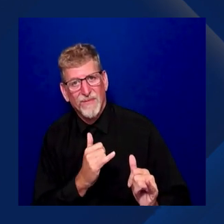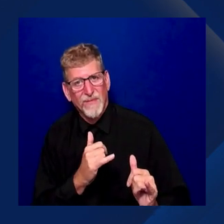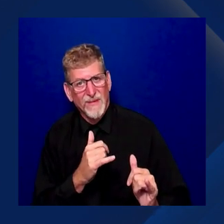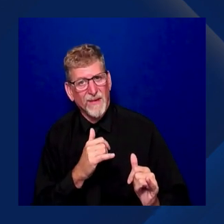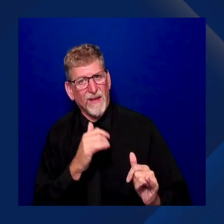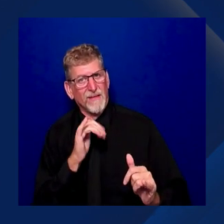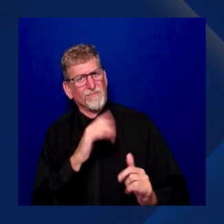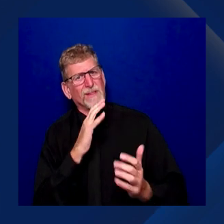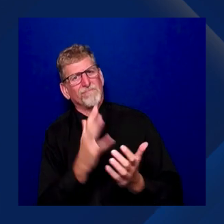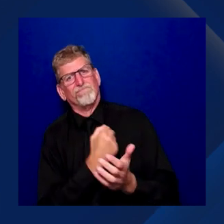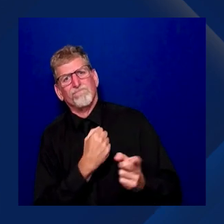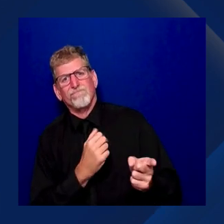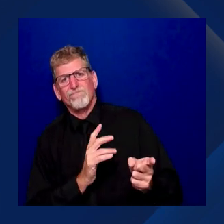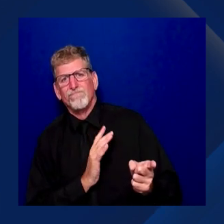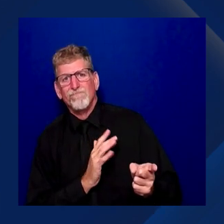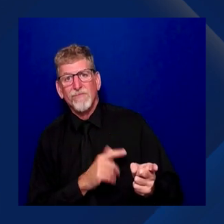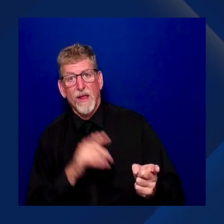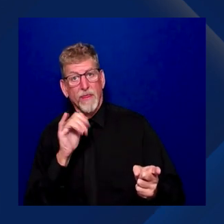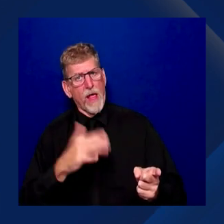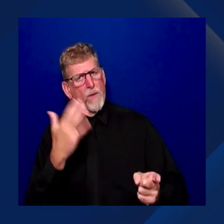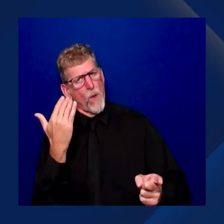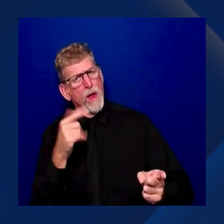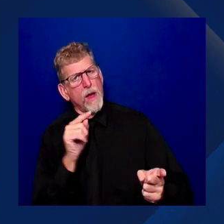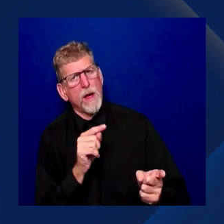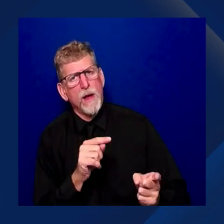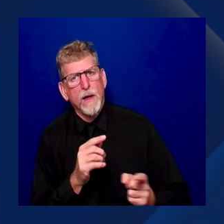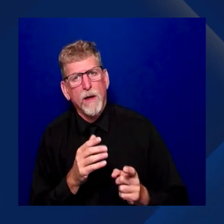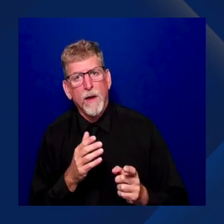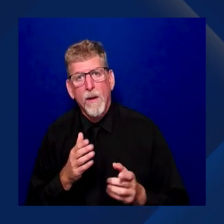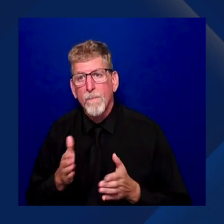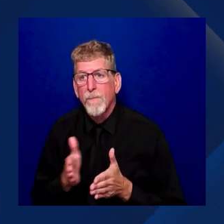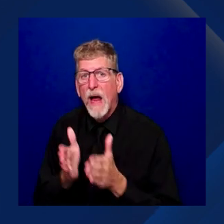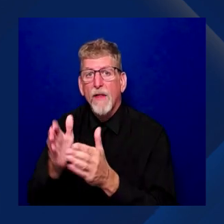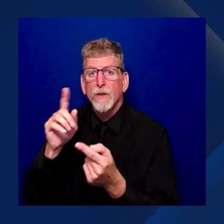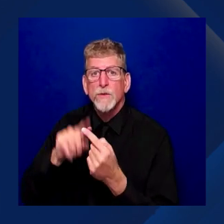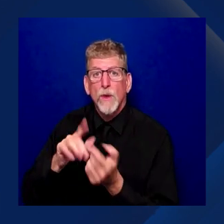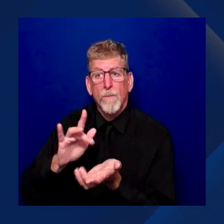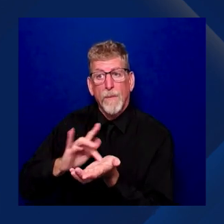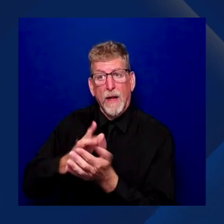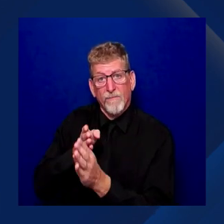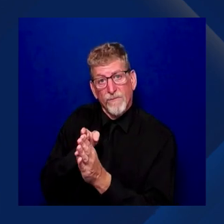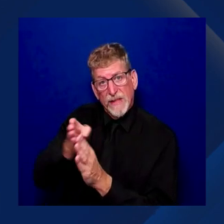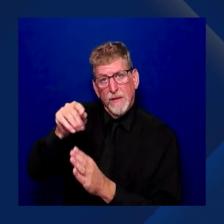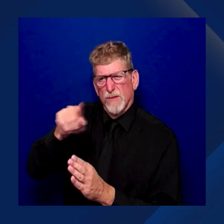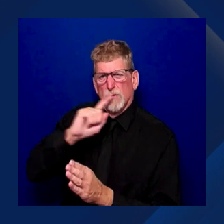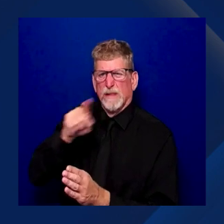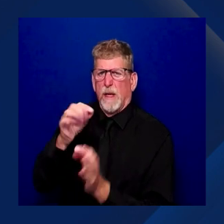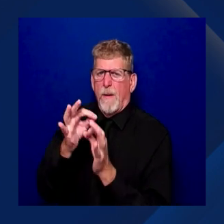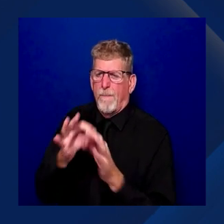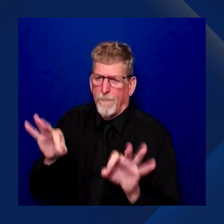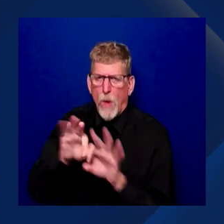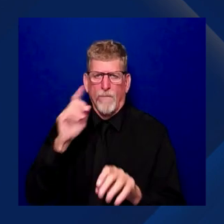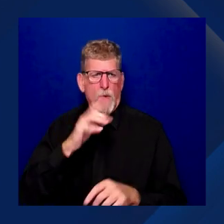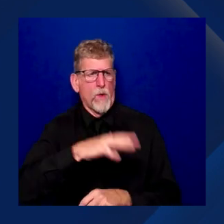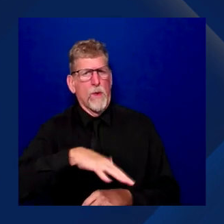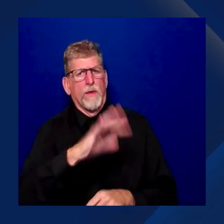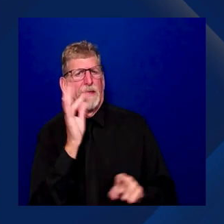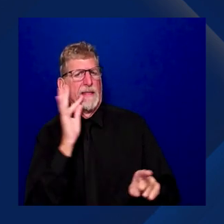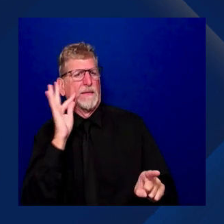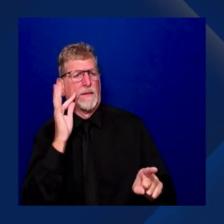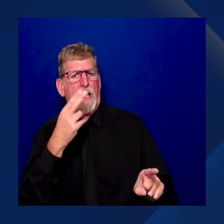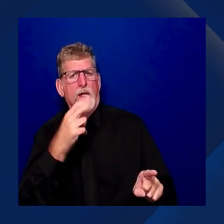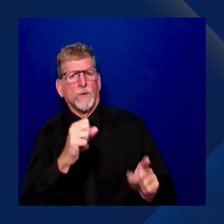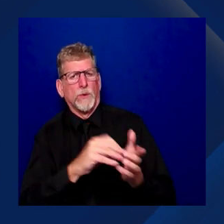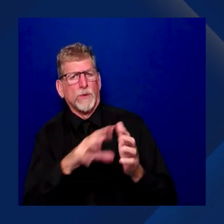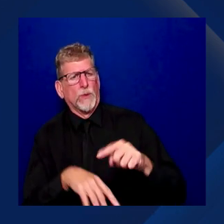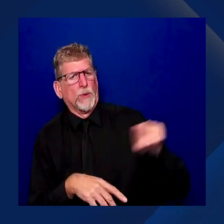why pathways into medicine are imperative for Native high school students. Opening tribally affiliated medical schools that train Native providers